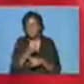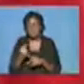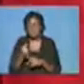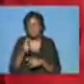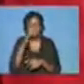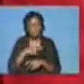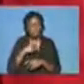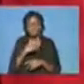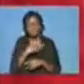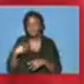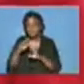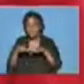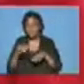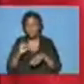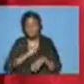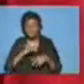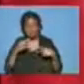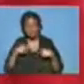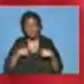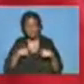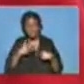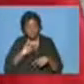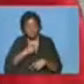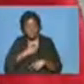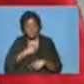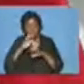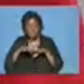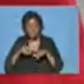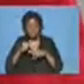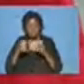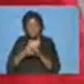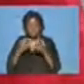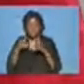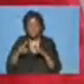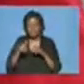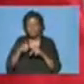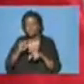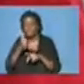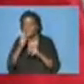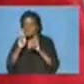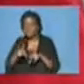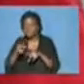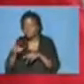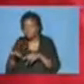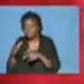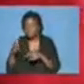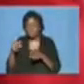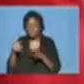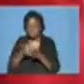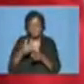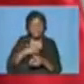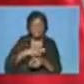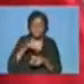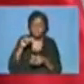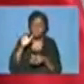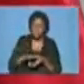have children of my own. And when it happens to someone else's children, it's my child as well too. For those who are concerned about these children,